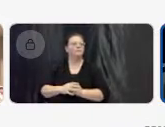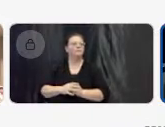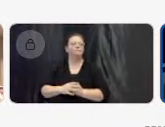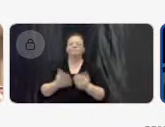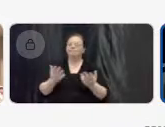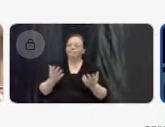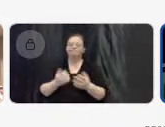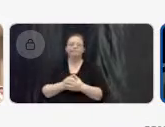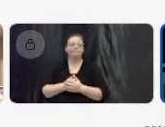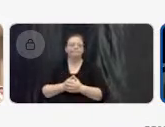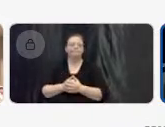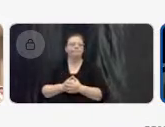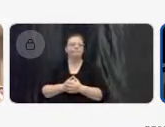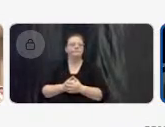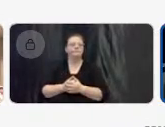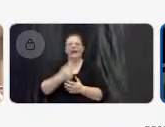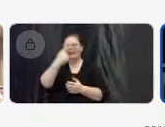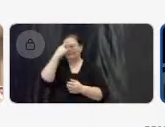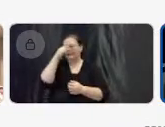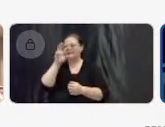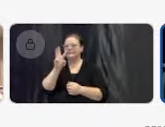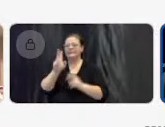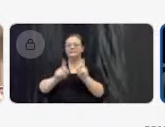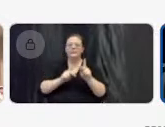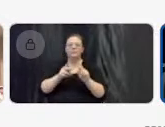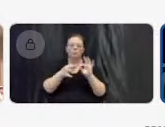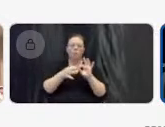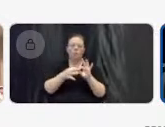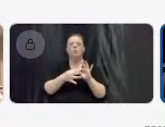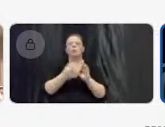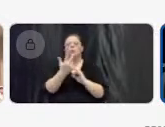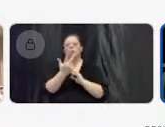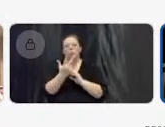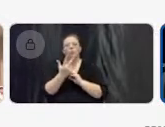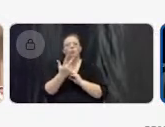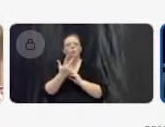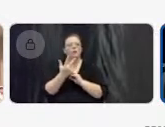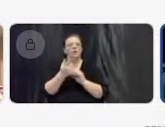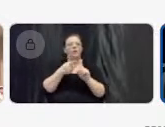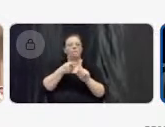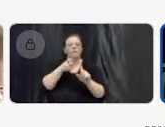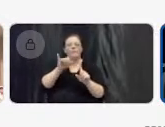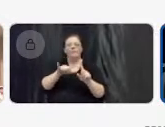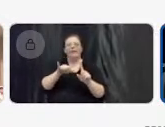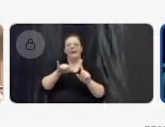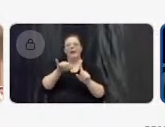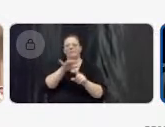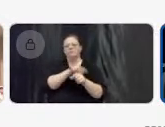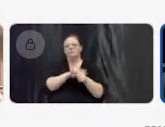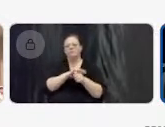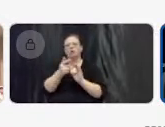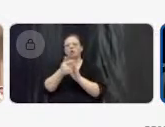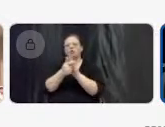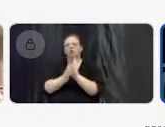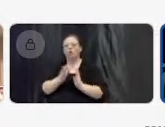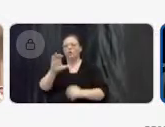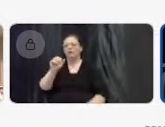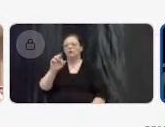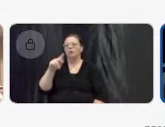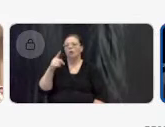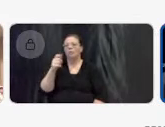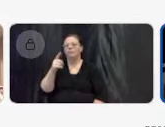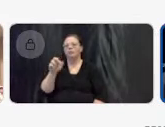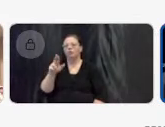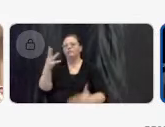I think that there was 6 people that spoke. 3 of them are about the sewer improvement district. I think Attorney Carpenter has addressed that, as well